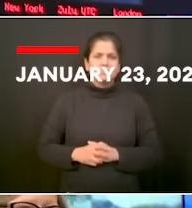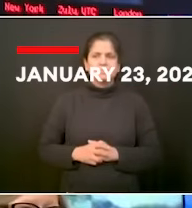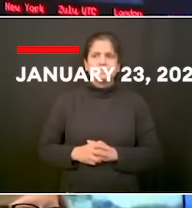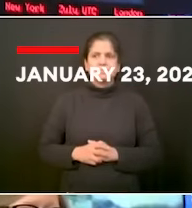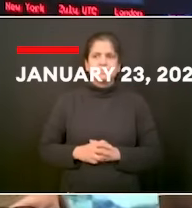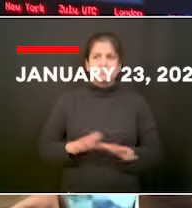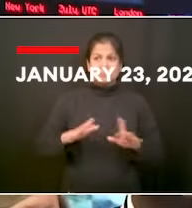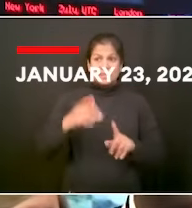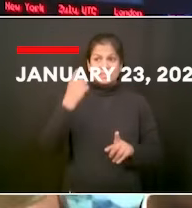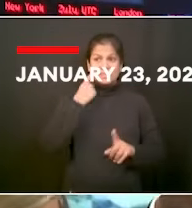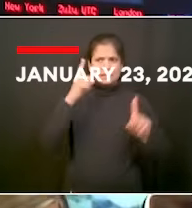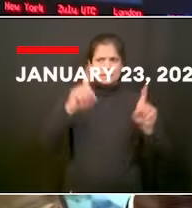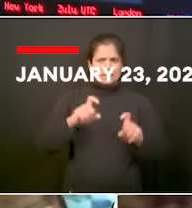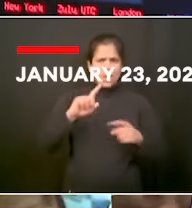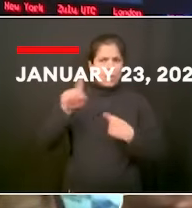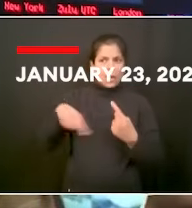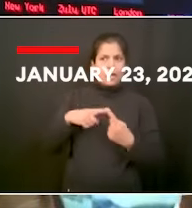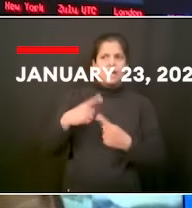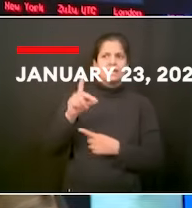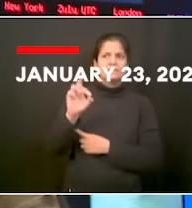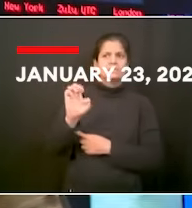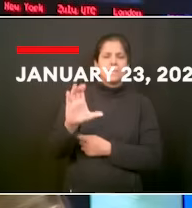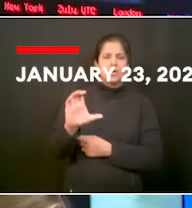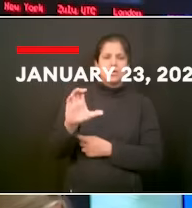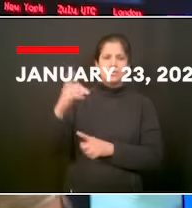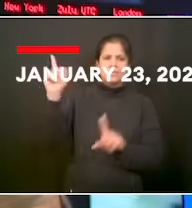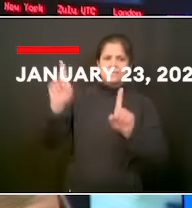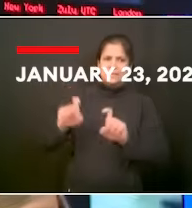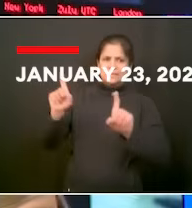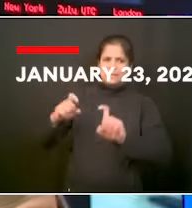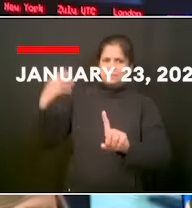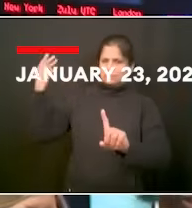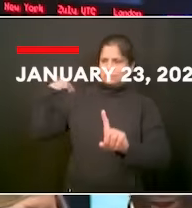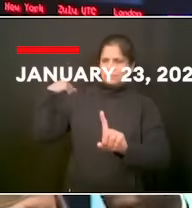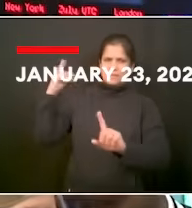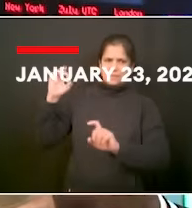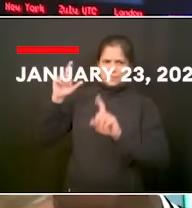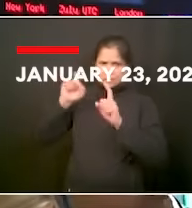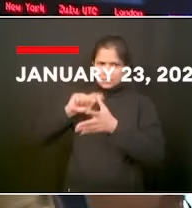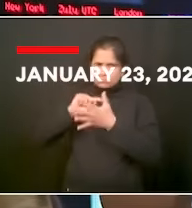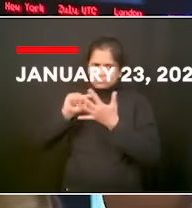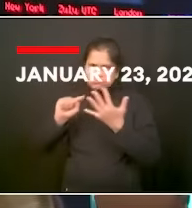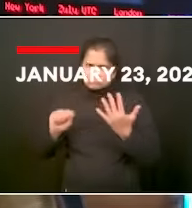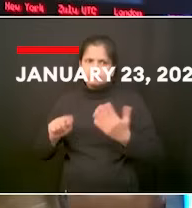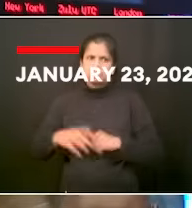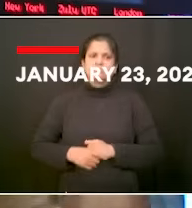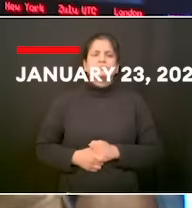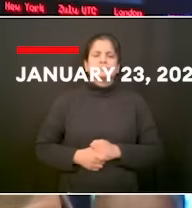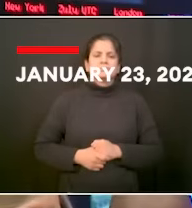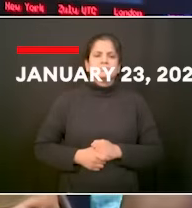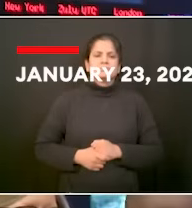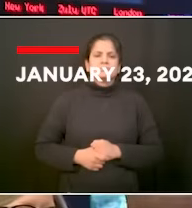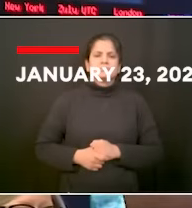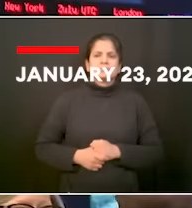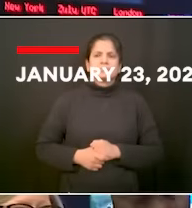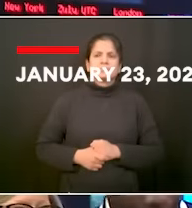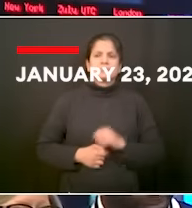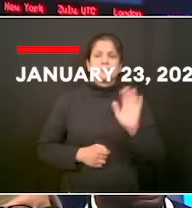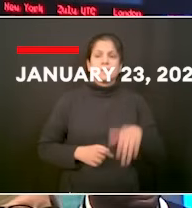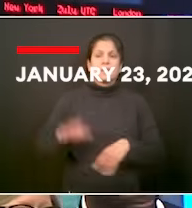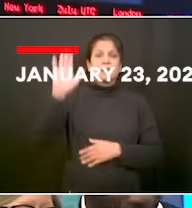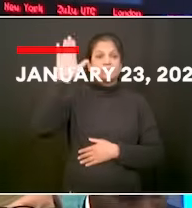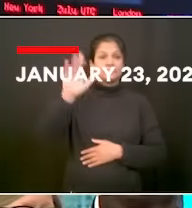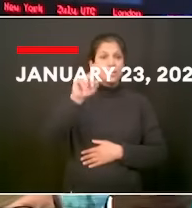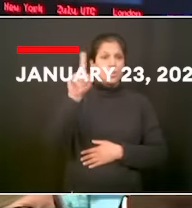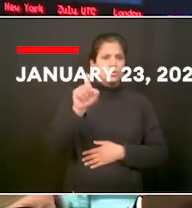Question about the weather for both the mayor and maybe Commissioner Isbell can weigh in on this as well. What concerns you the most about this storm